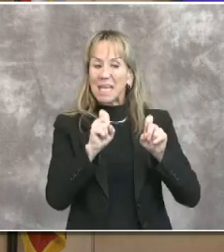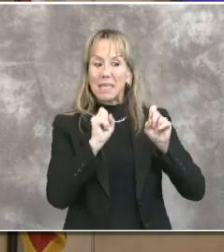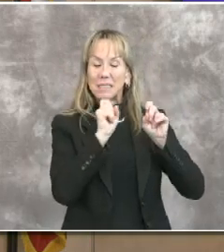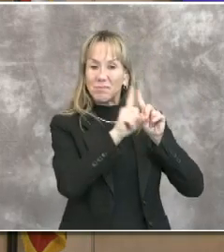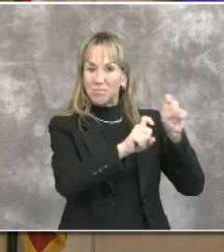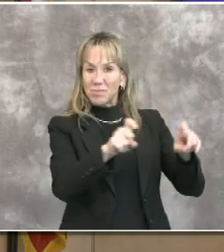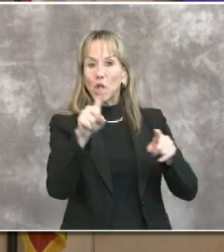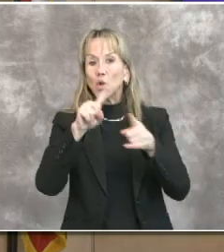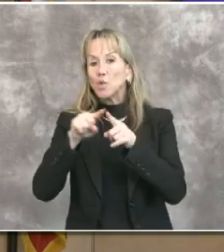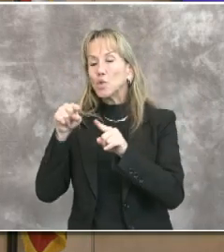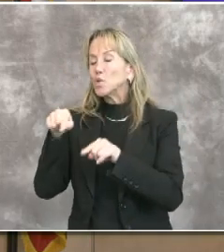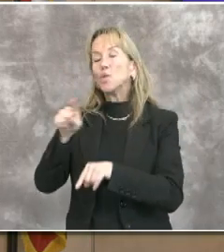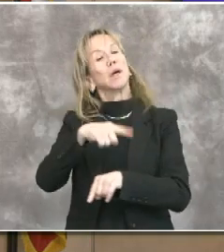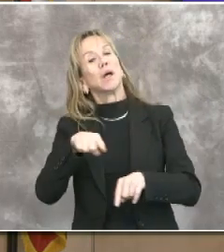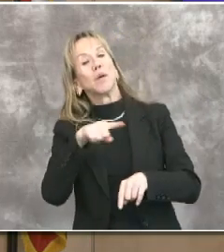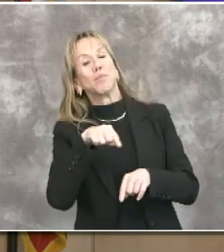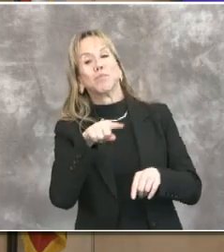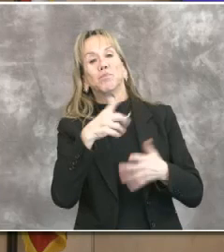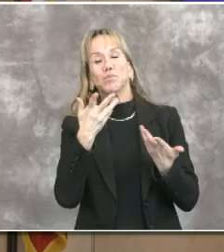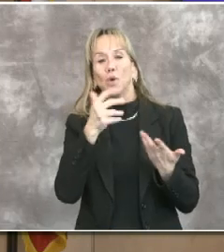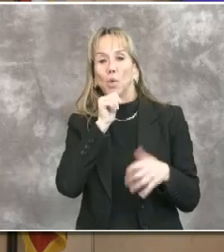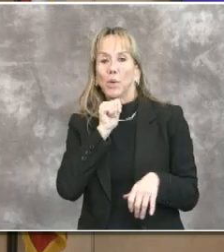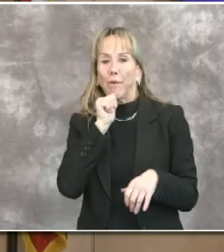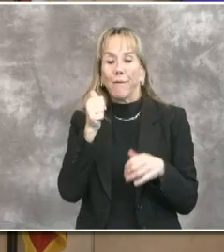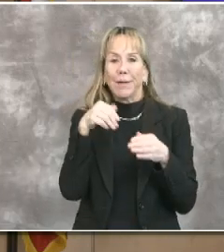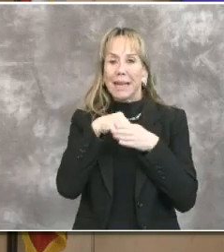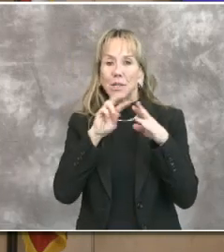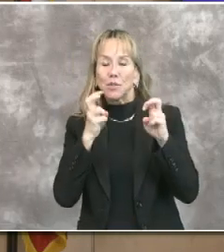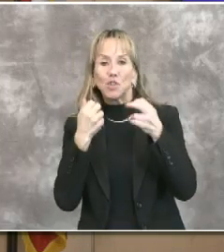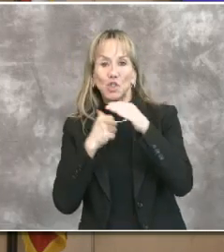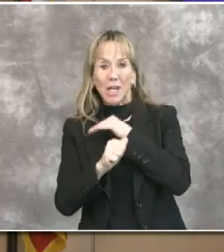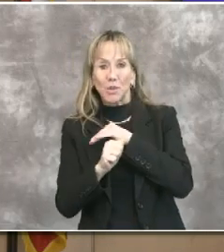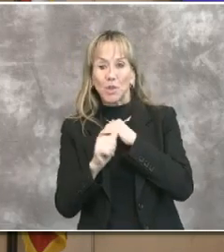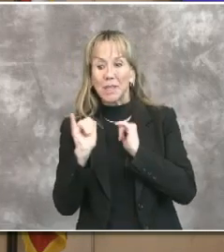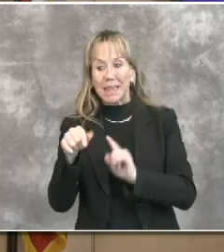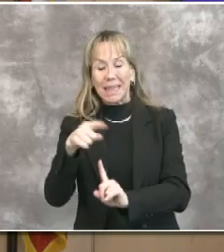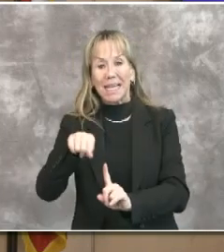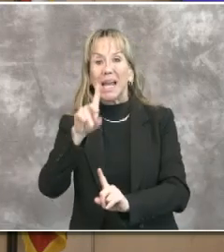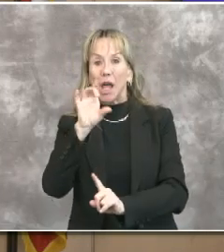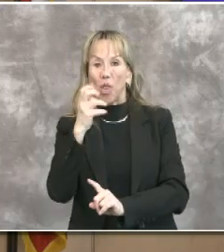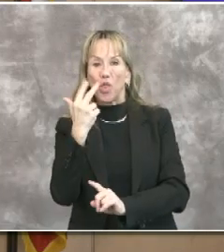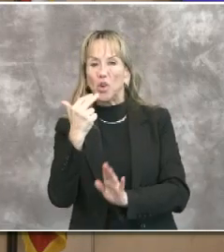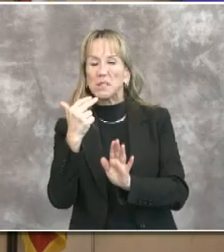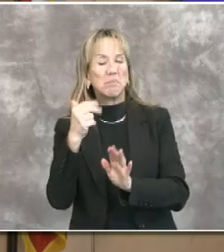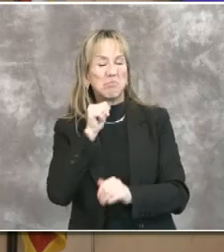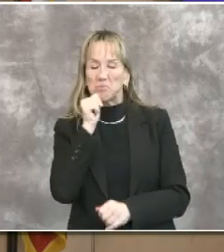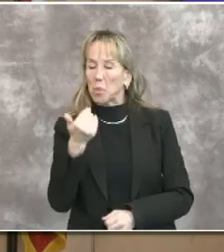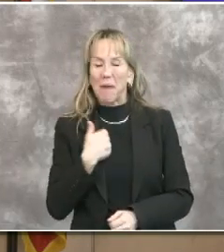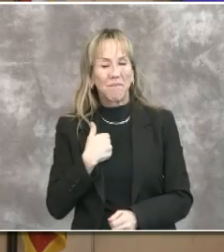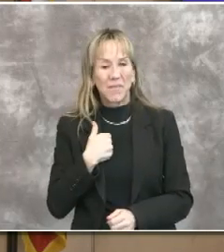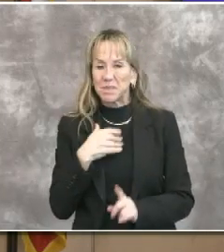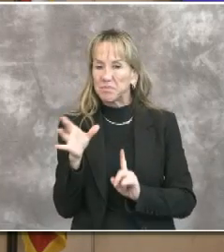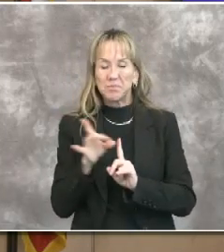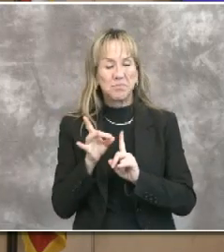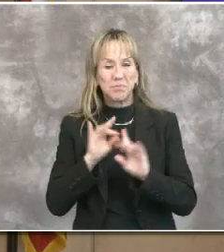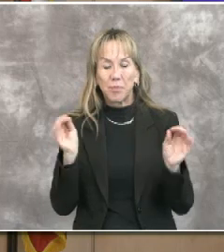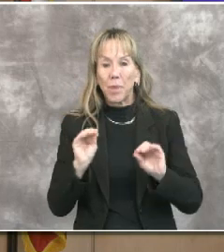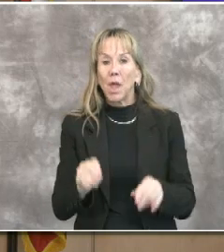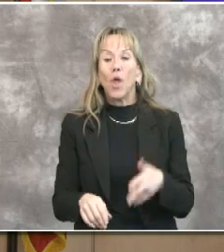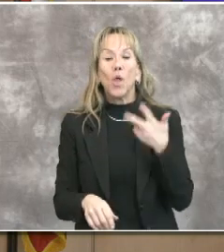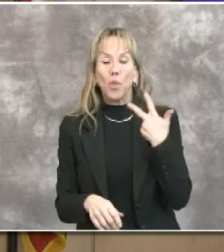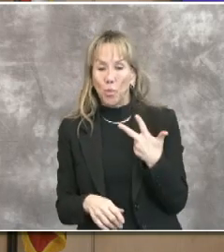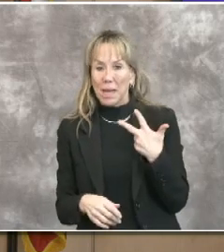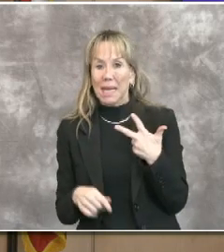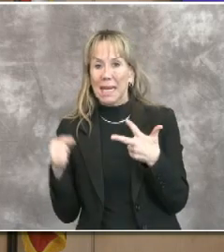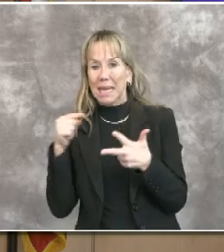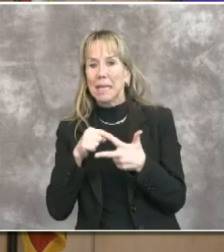unsheltered individuals and the support staff at the convention center. 113 have come back negative. 3 of them were inconclusive and will